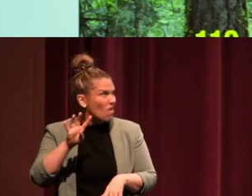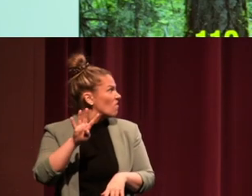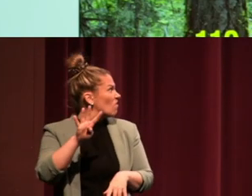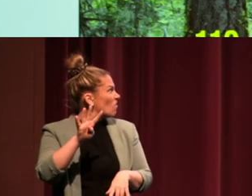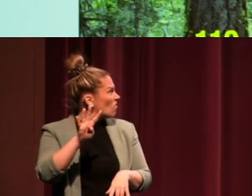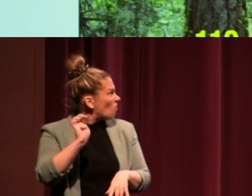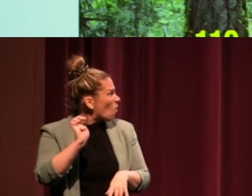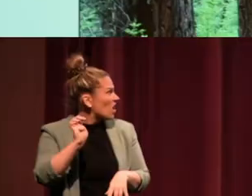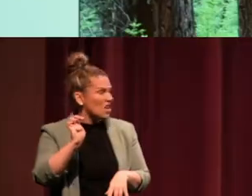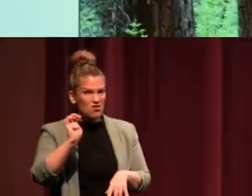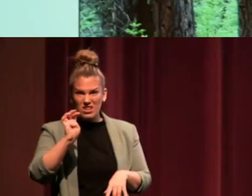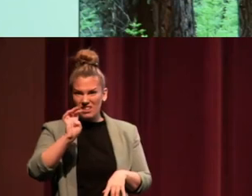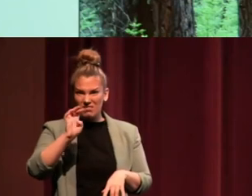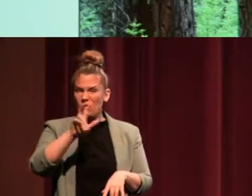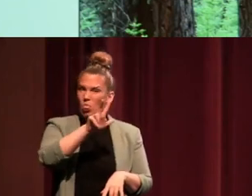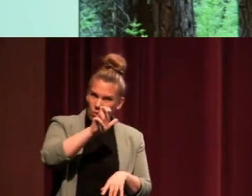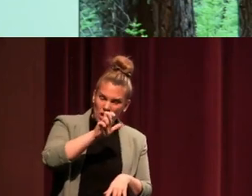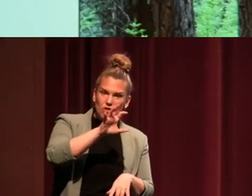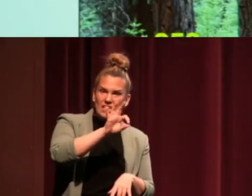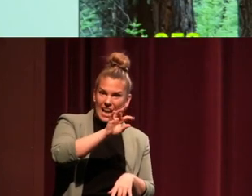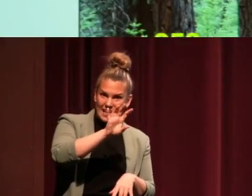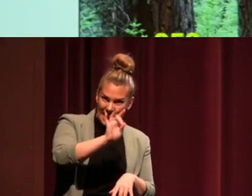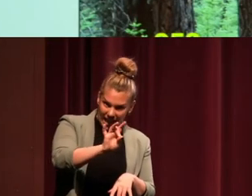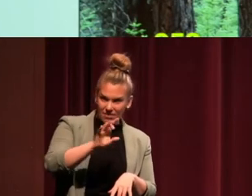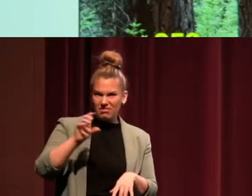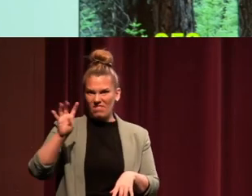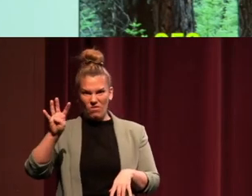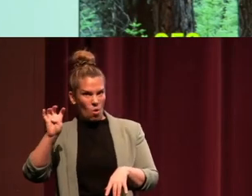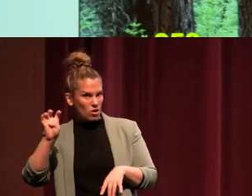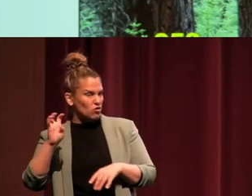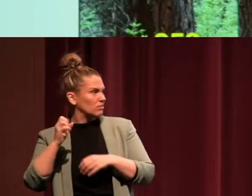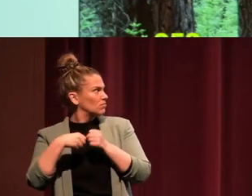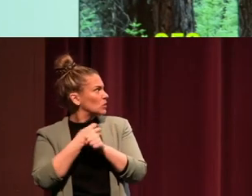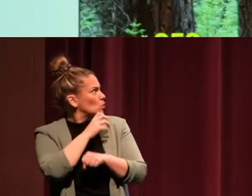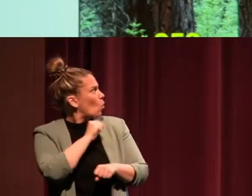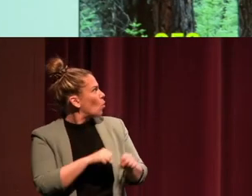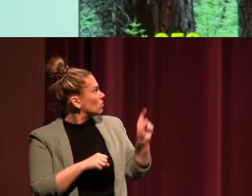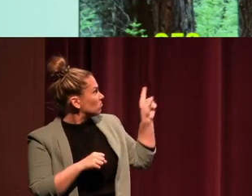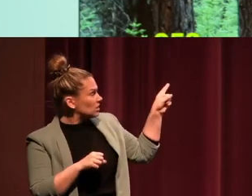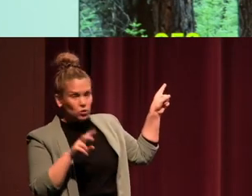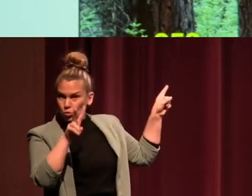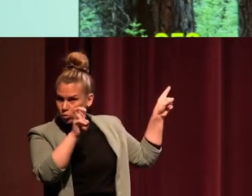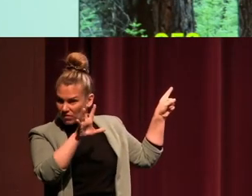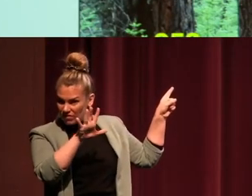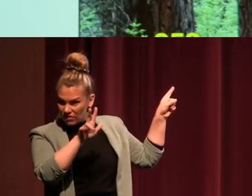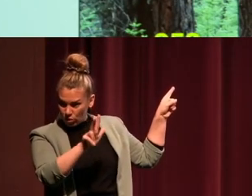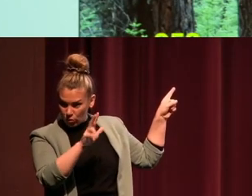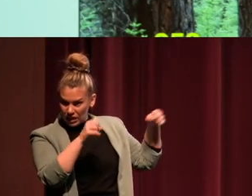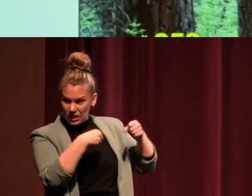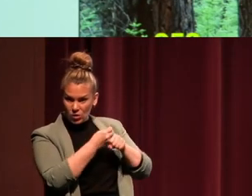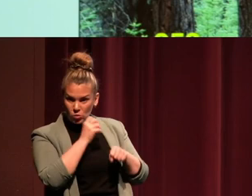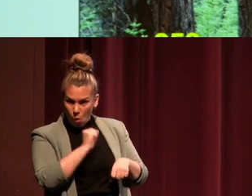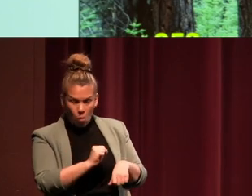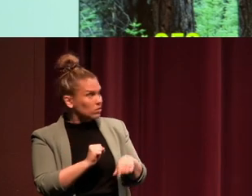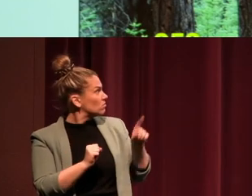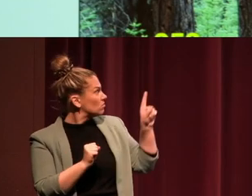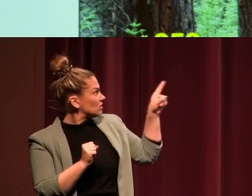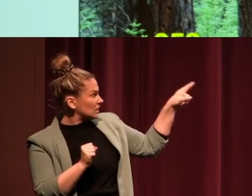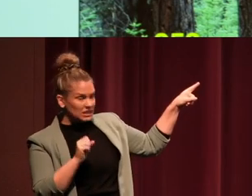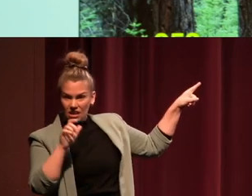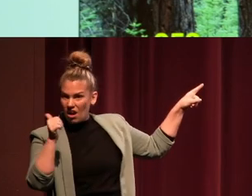398 and 400 years old. Here's another site. There's a western larch that's 253 years old, a Douglas fir that's